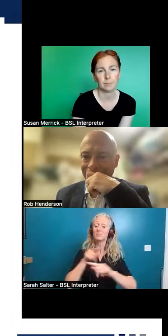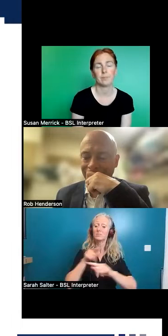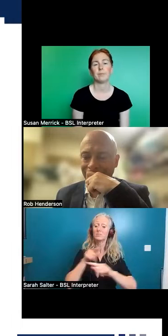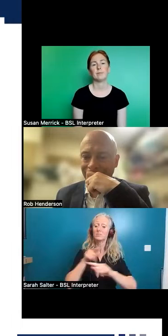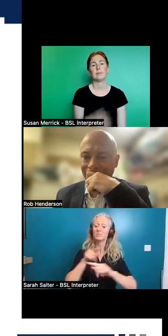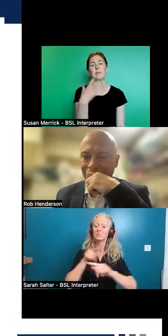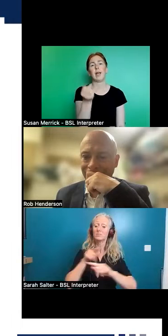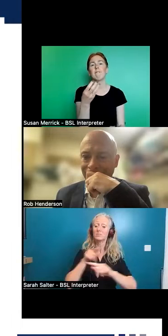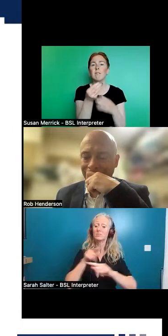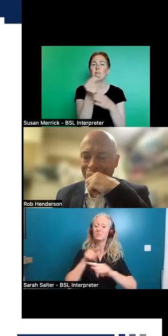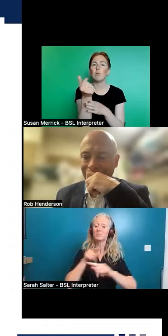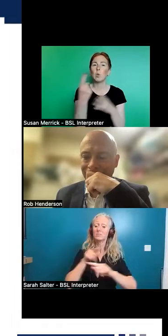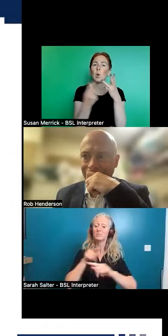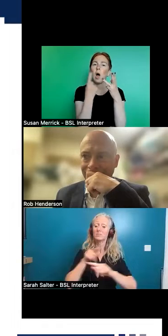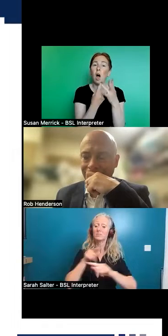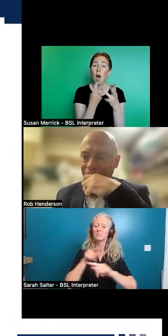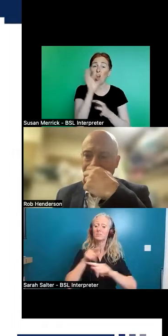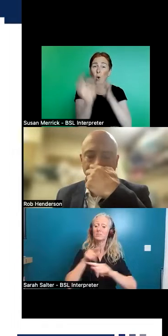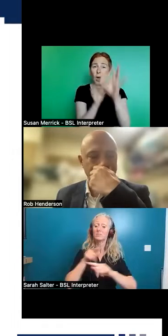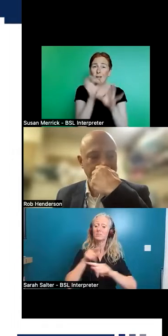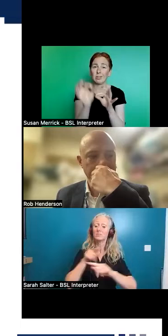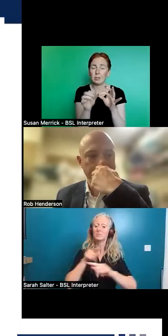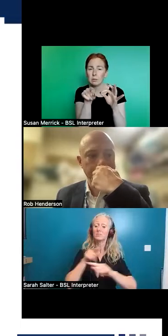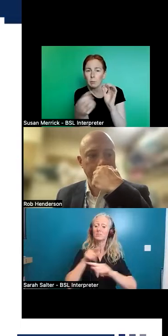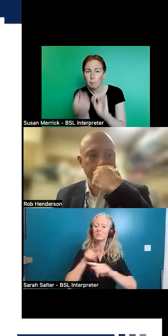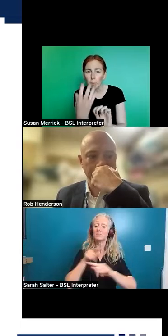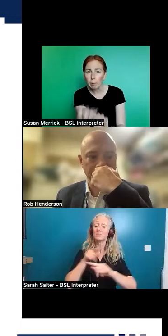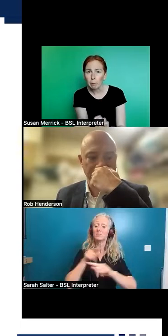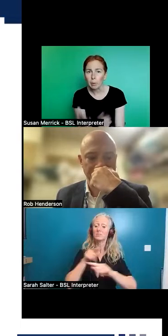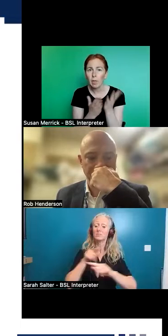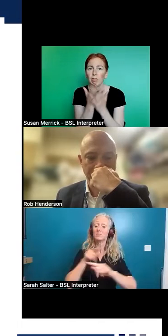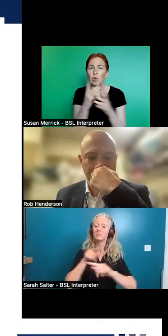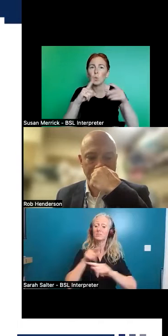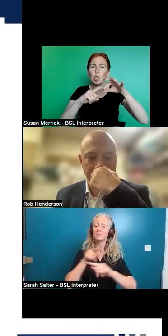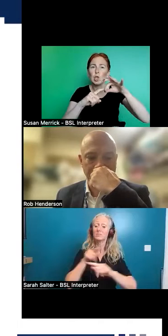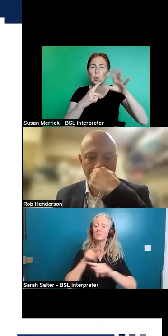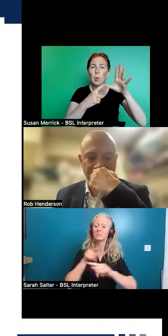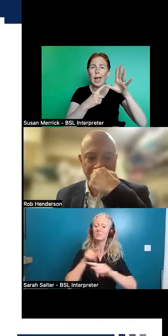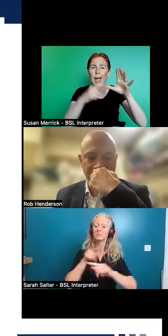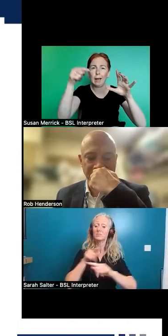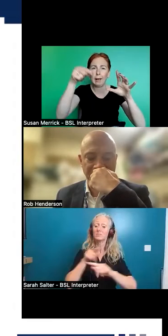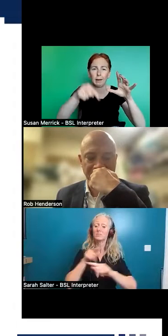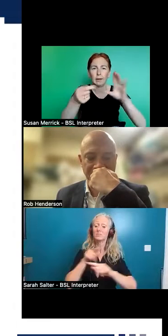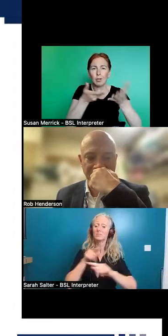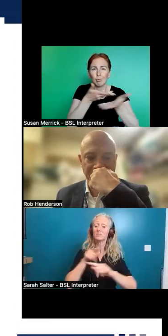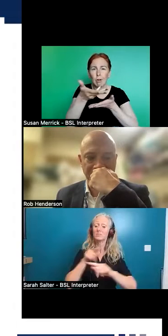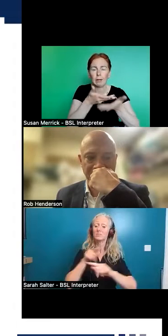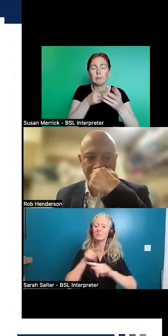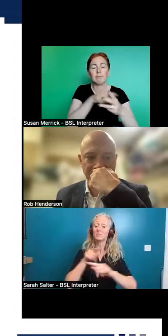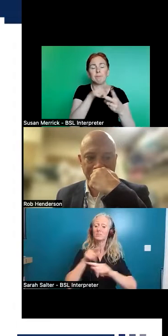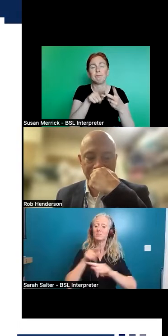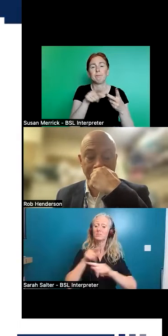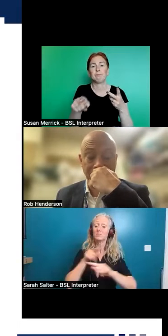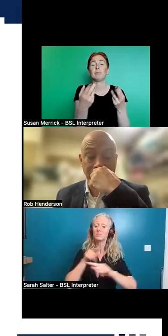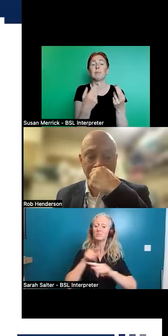whether it's likely that this ophthalmology diagnosis using that genetic testing that you referred to, or perhaps being triggered